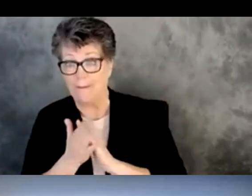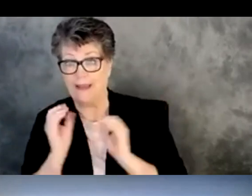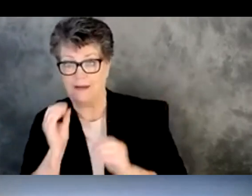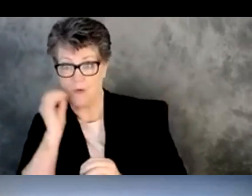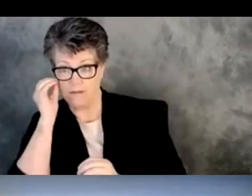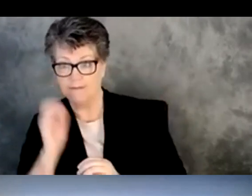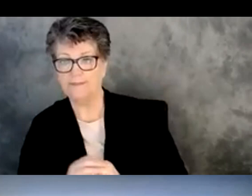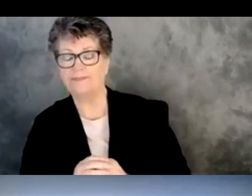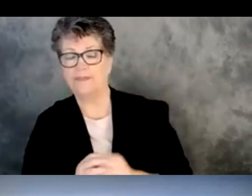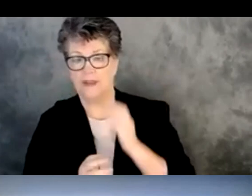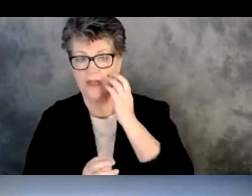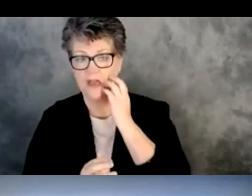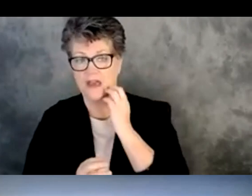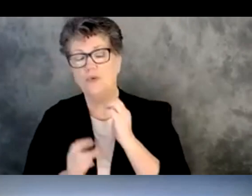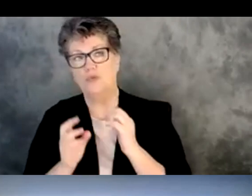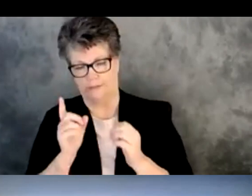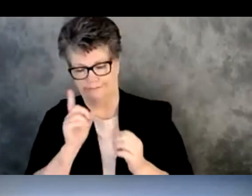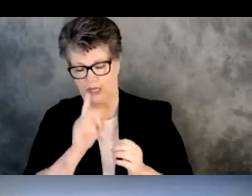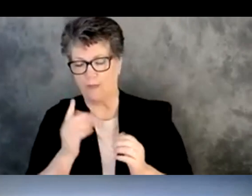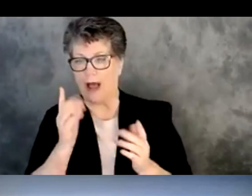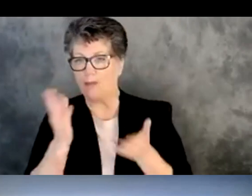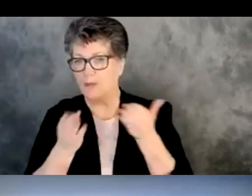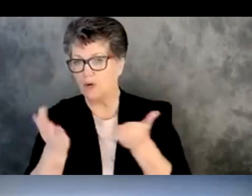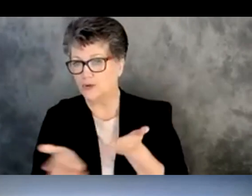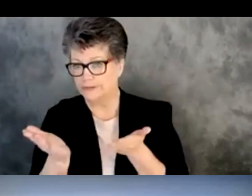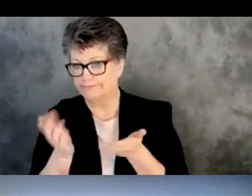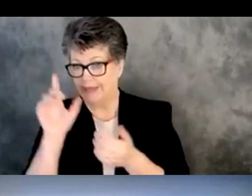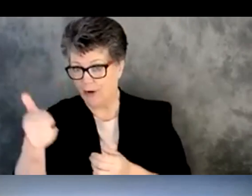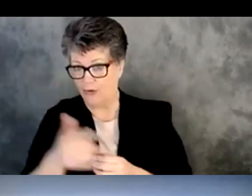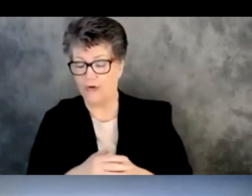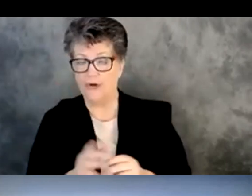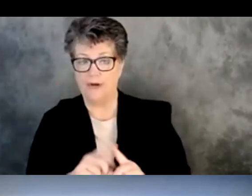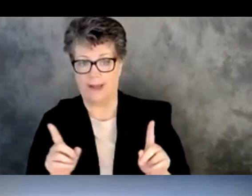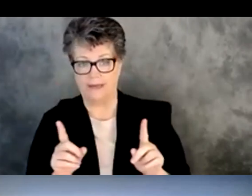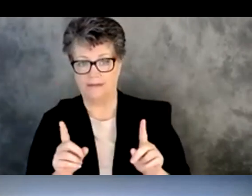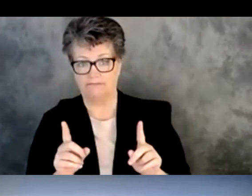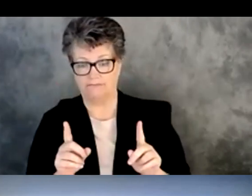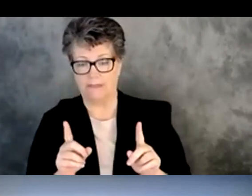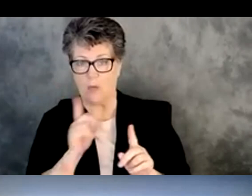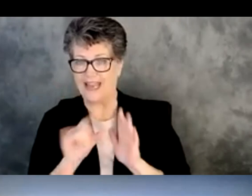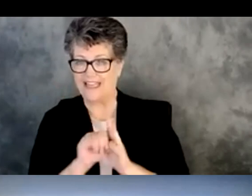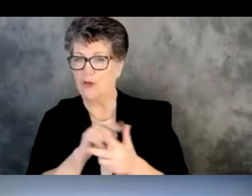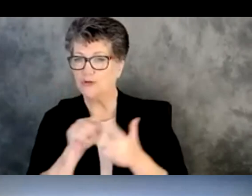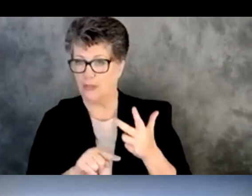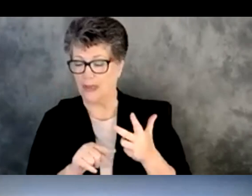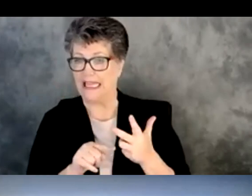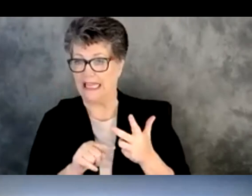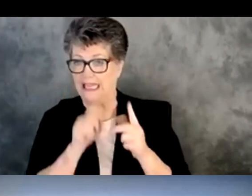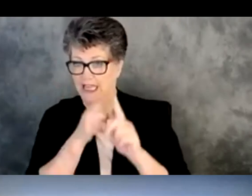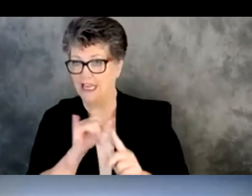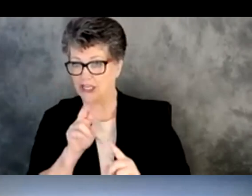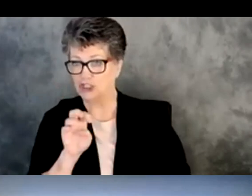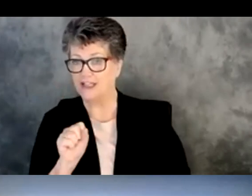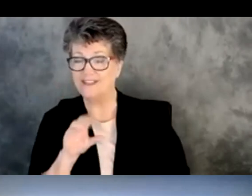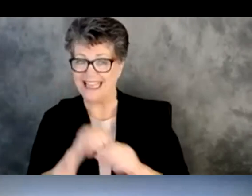more about some proposals later, but I just want to identify the 3 initiatives that are